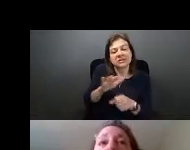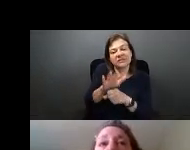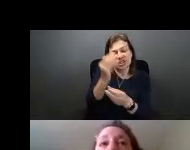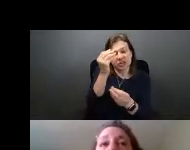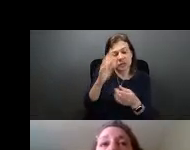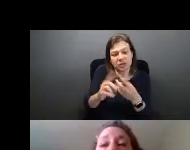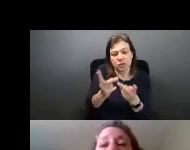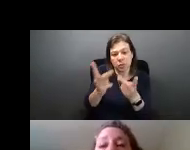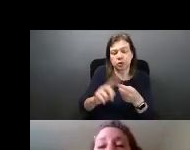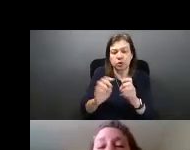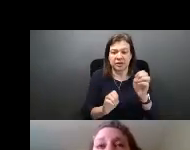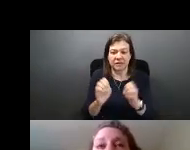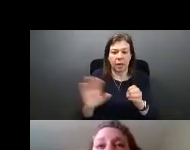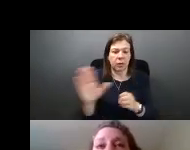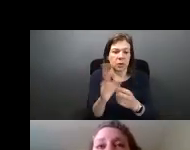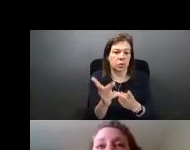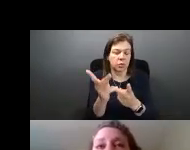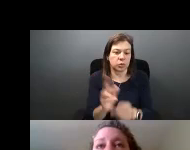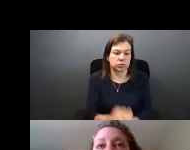to evaluate your proposal